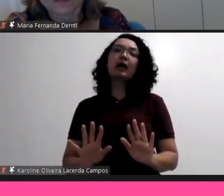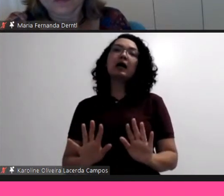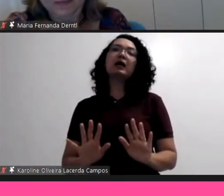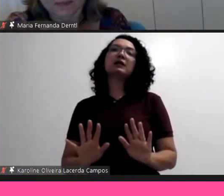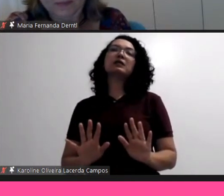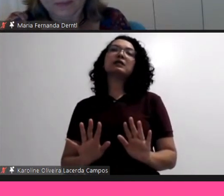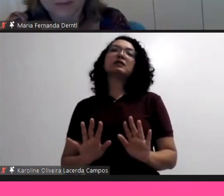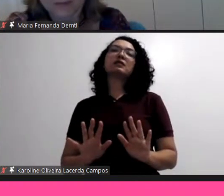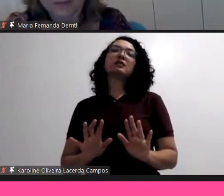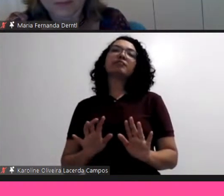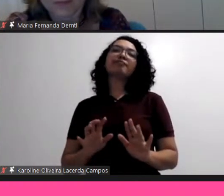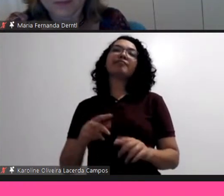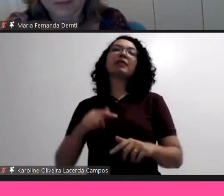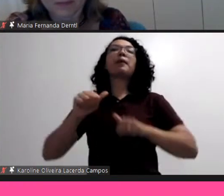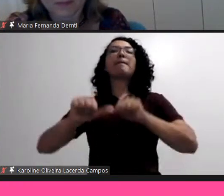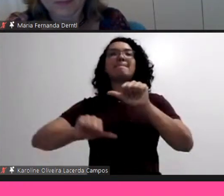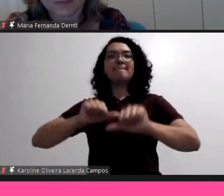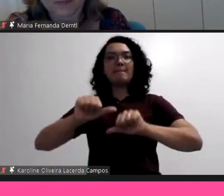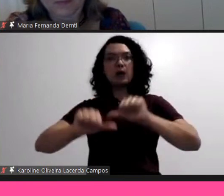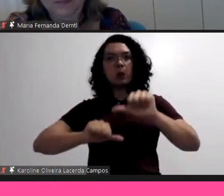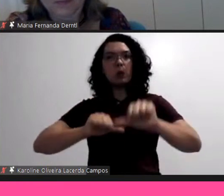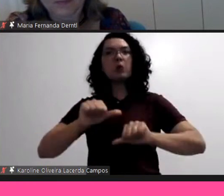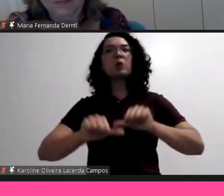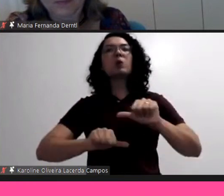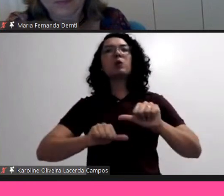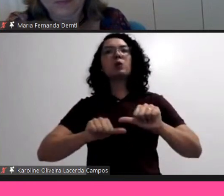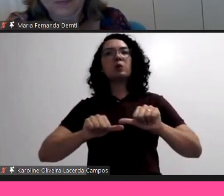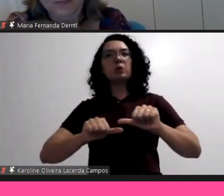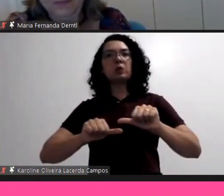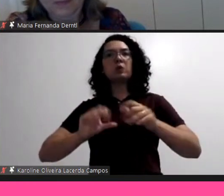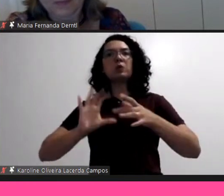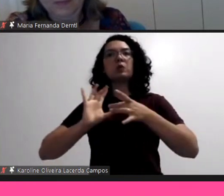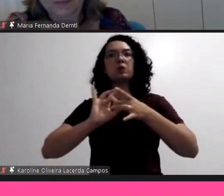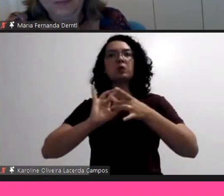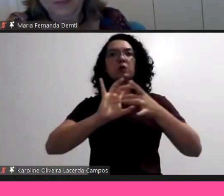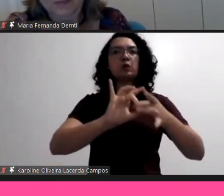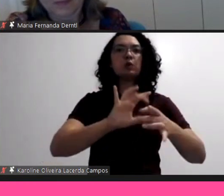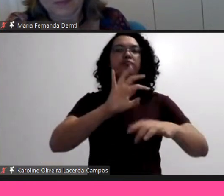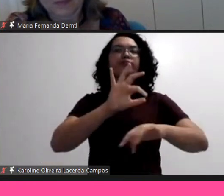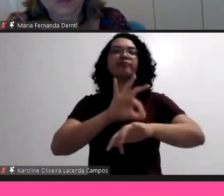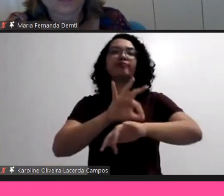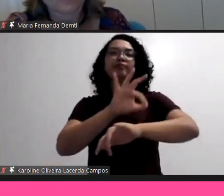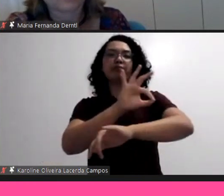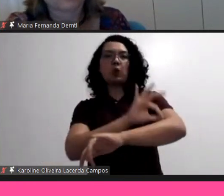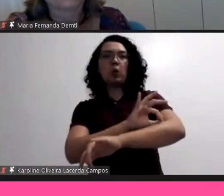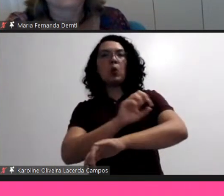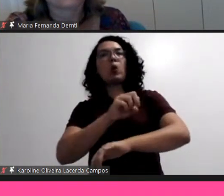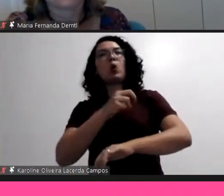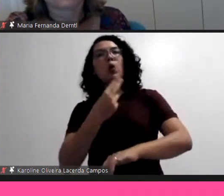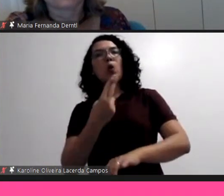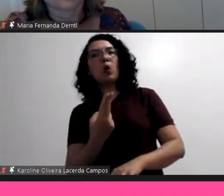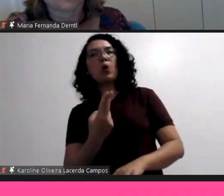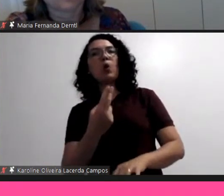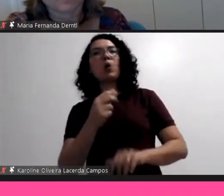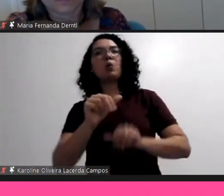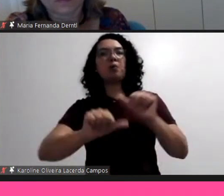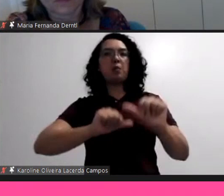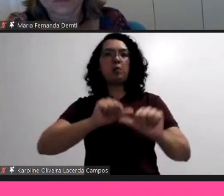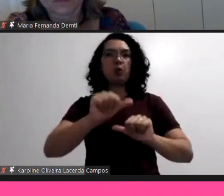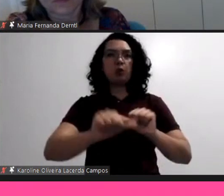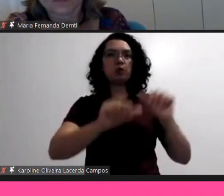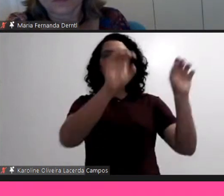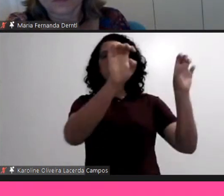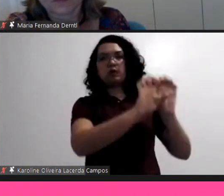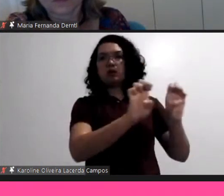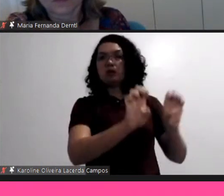the urban design and the block development, before that can happen, you have to deal with the politics and the policy and the dysfunction